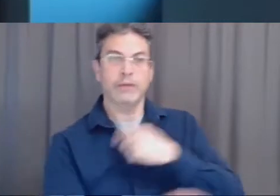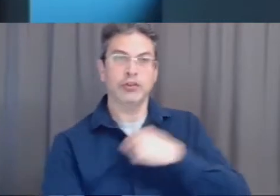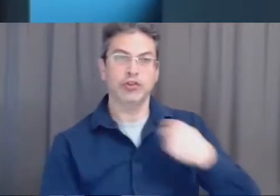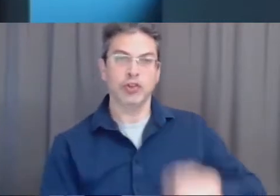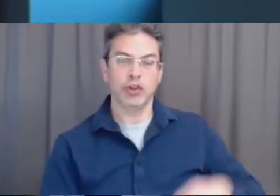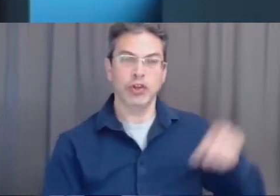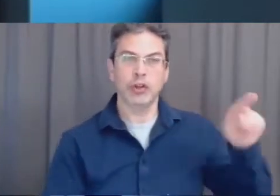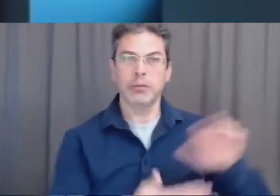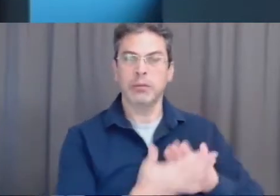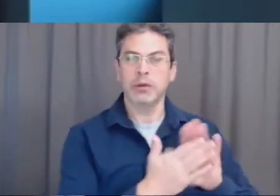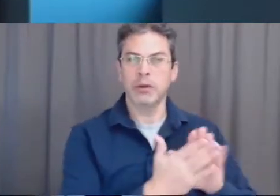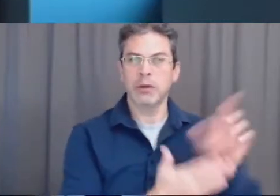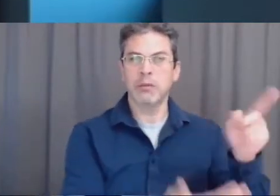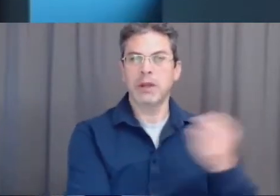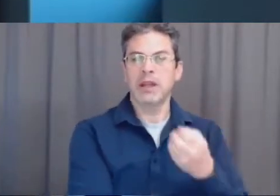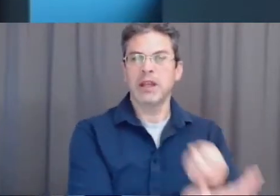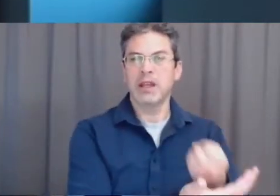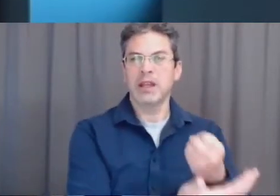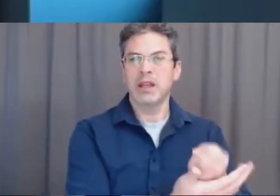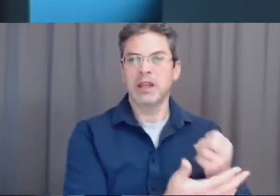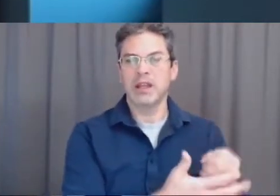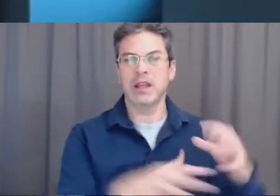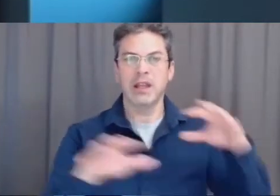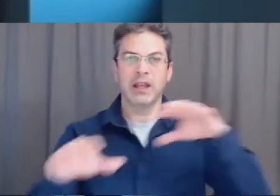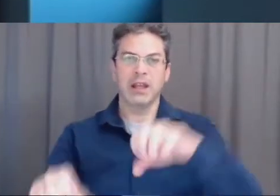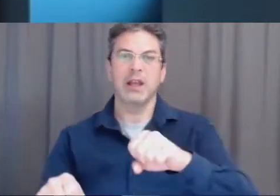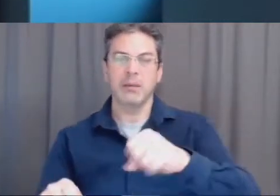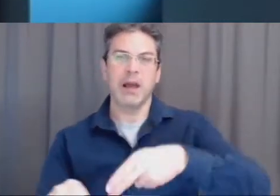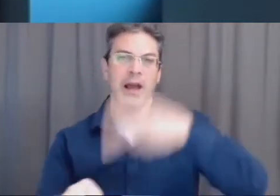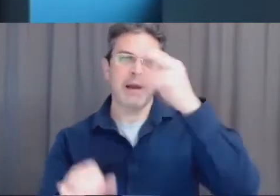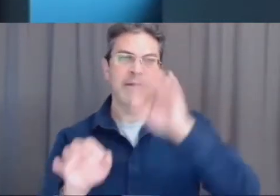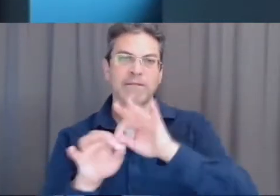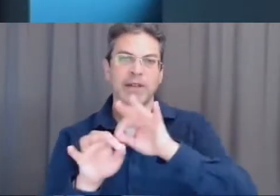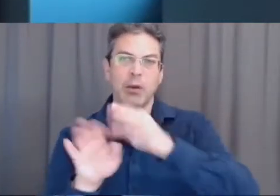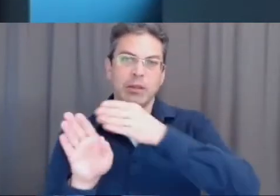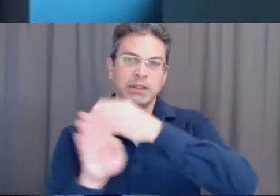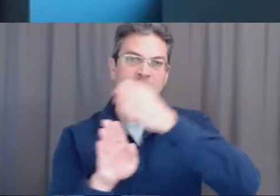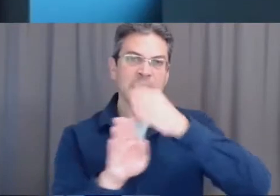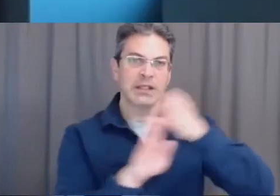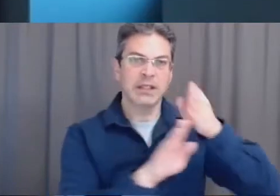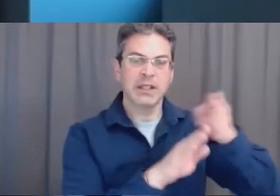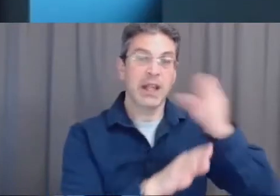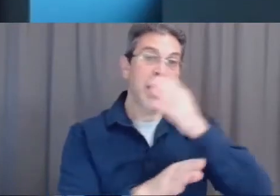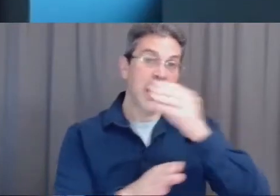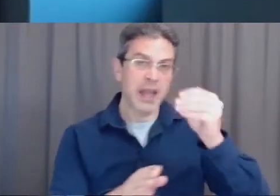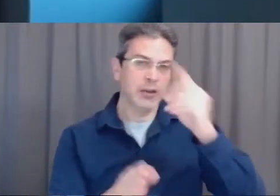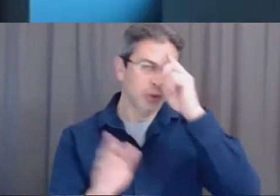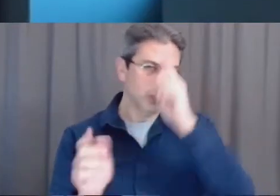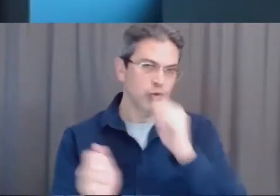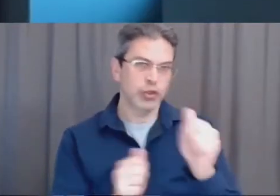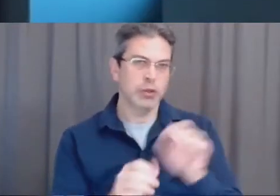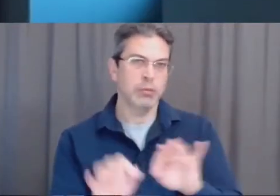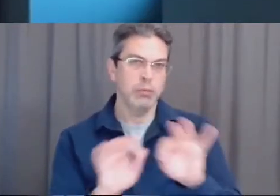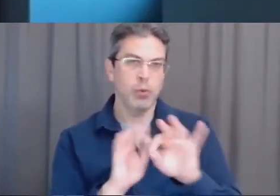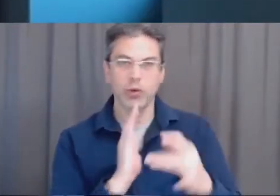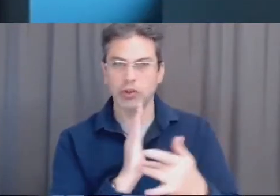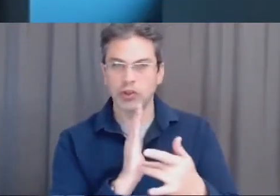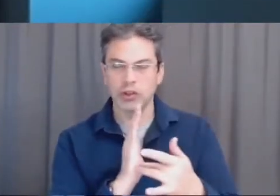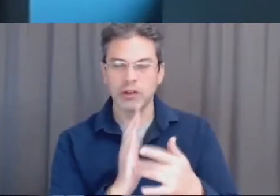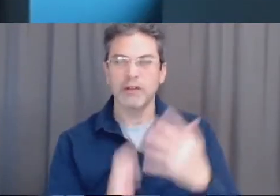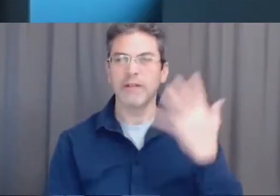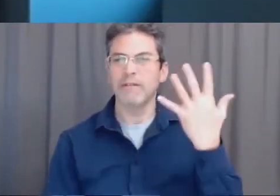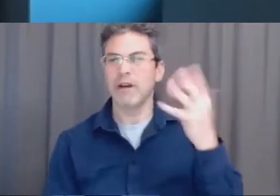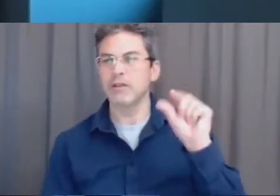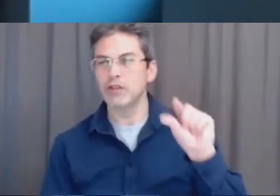dominance across a number of high-value sectors and strategically important technologies. Think 5G